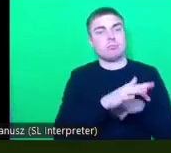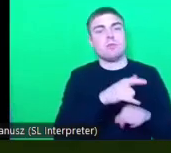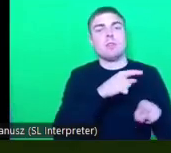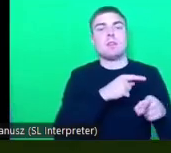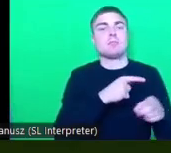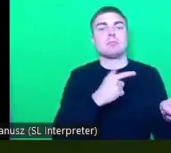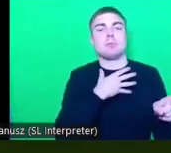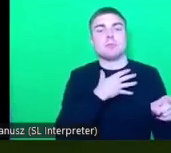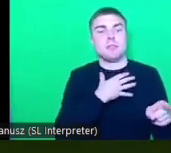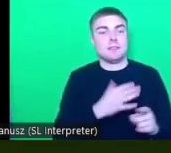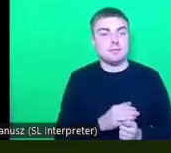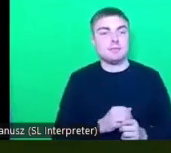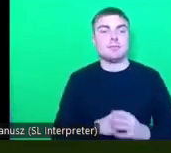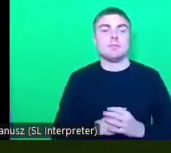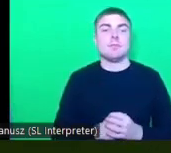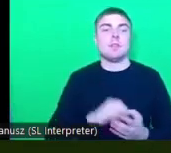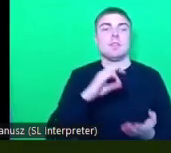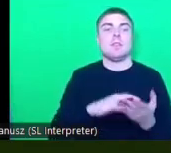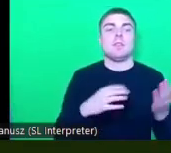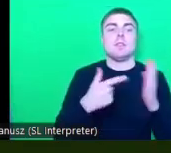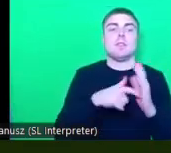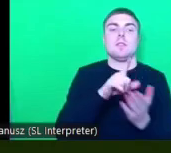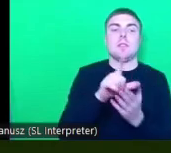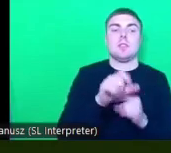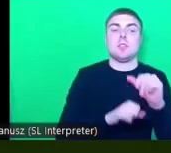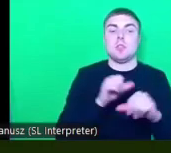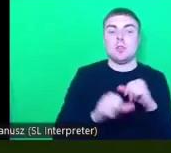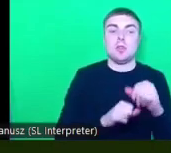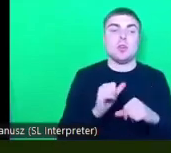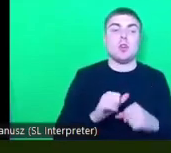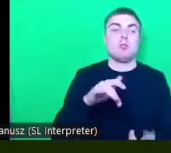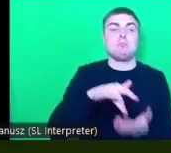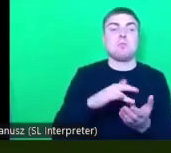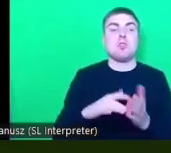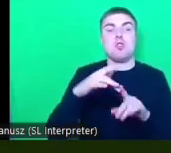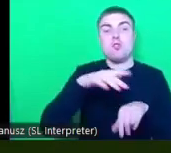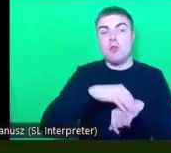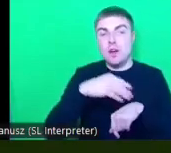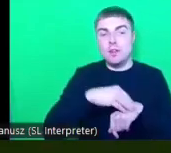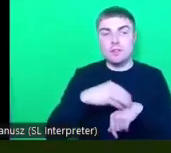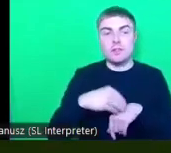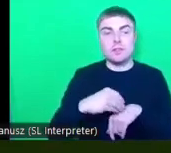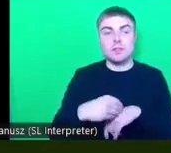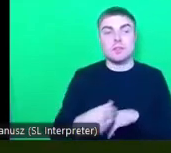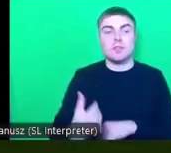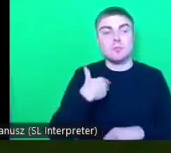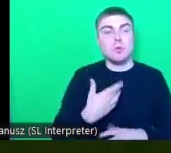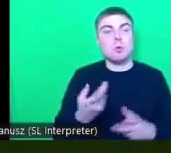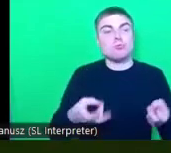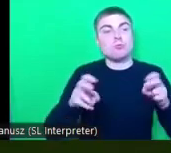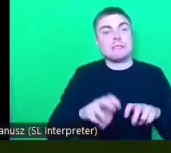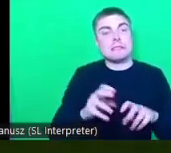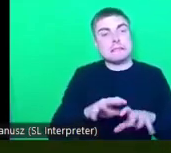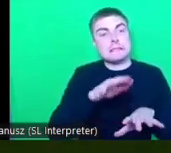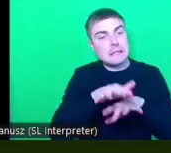2012, in Sweden, it was introduced a new moose management system that actually allows following the harvest, following